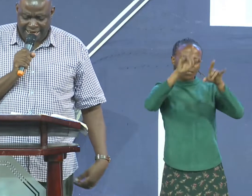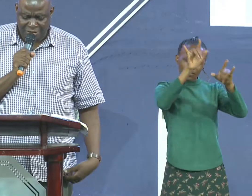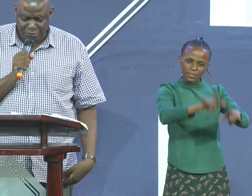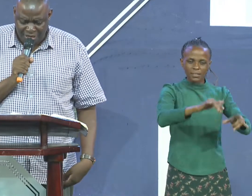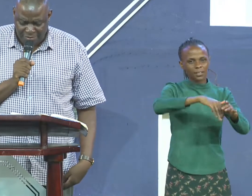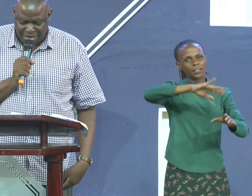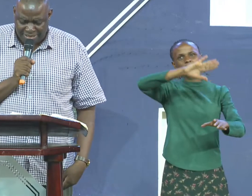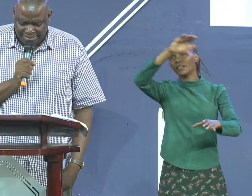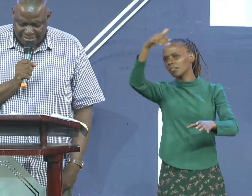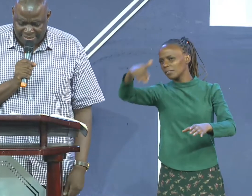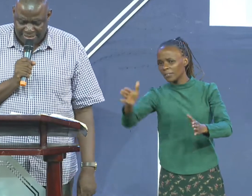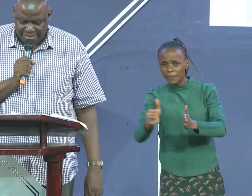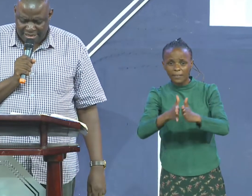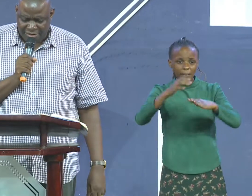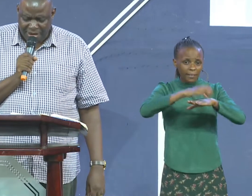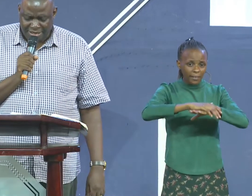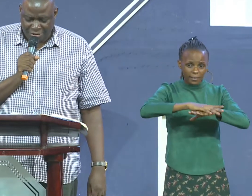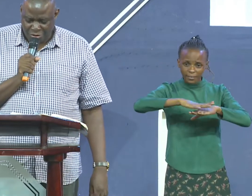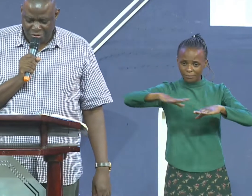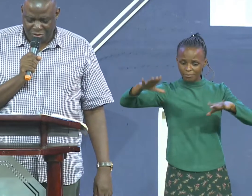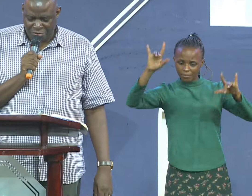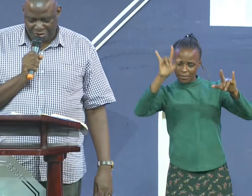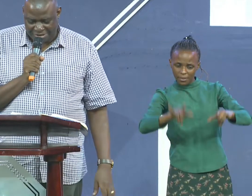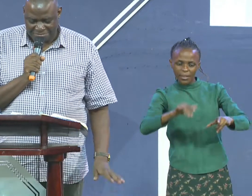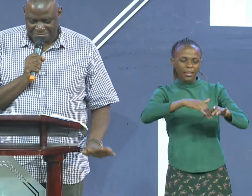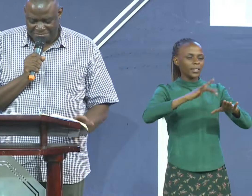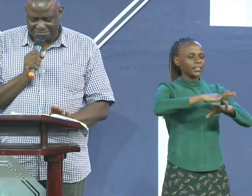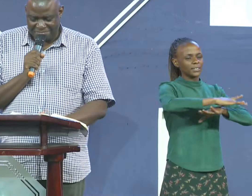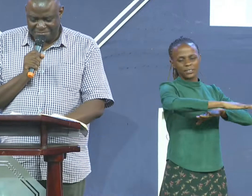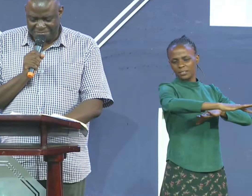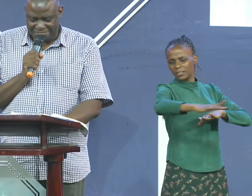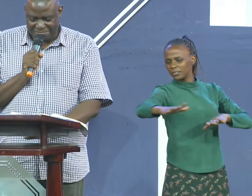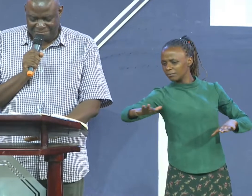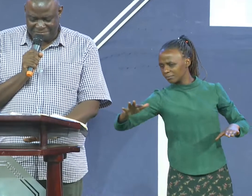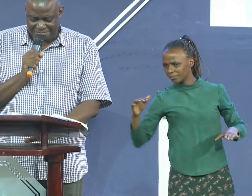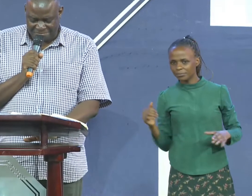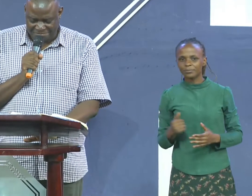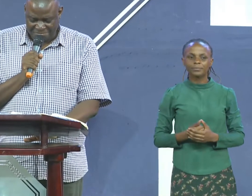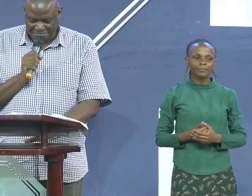the Canaanites dwell by the sea, by the coast of Jordan.